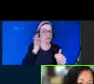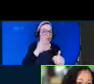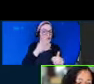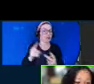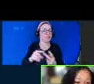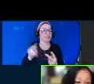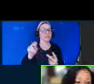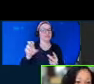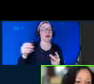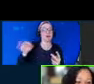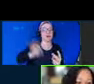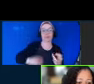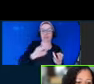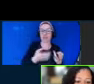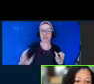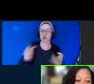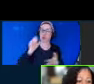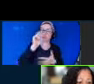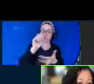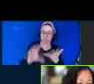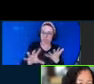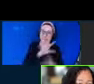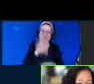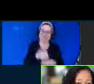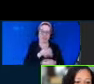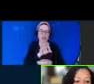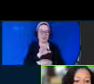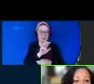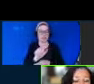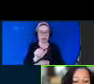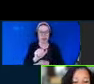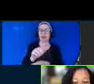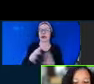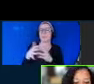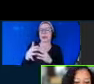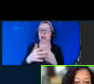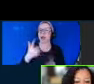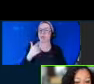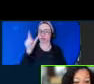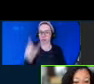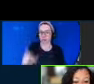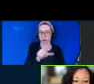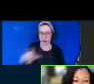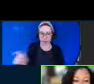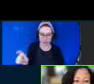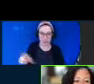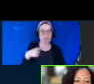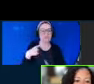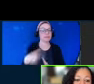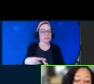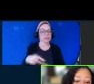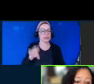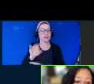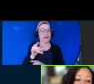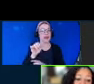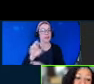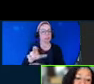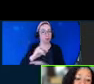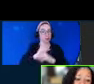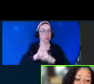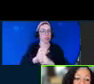nonprofit resources within FEMA and American Red Cross, as well as the Cybersecurity and Infrastructure Security Agency,